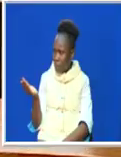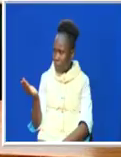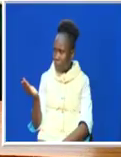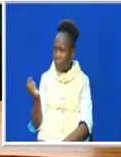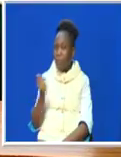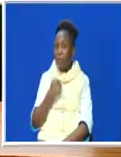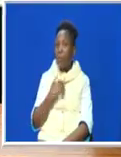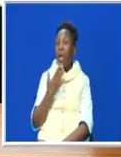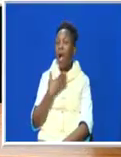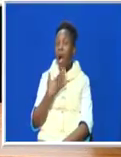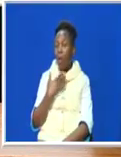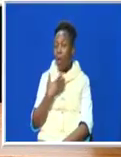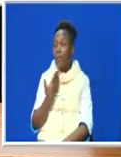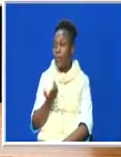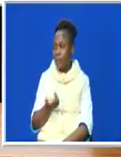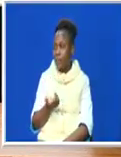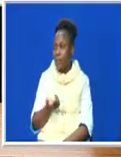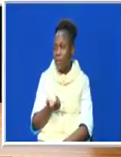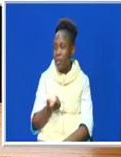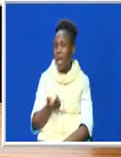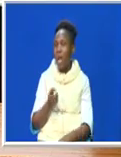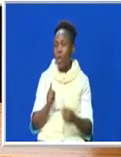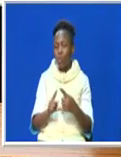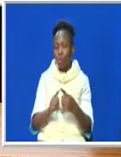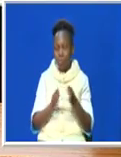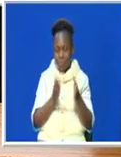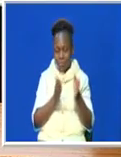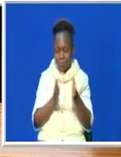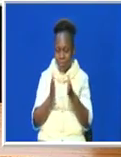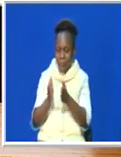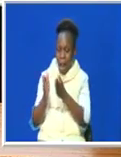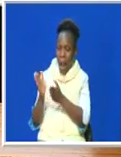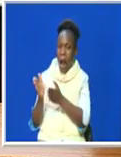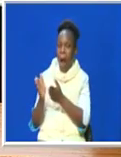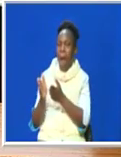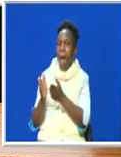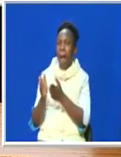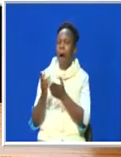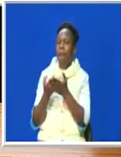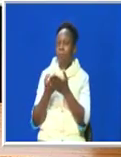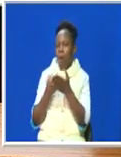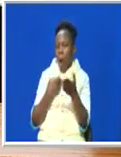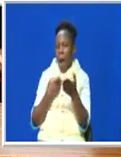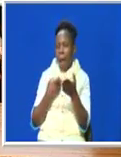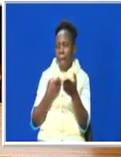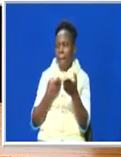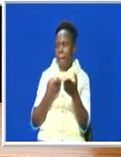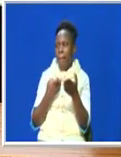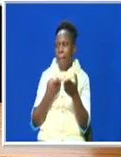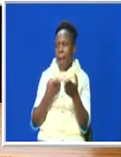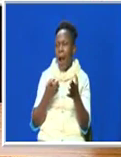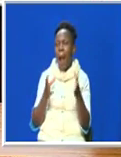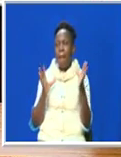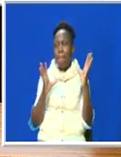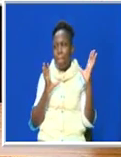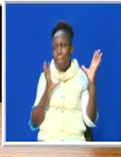I want us to order the bottles from the